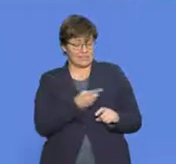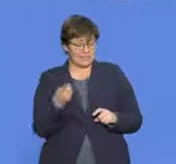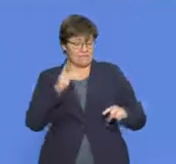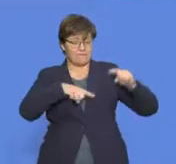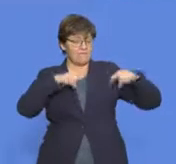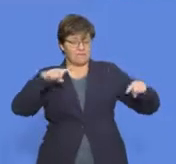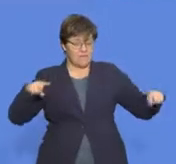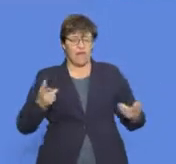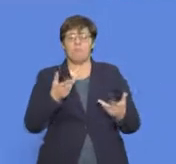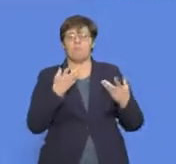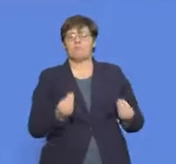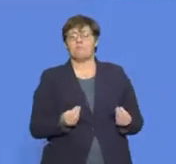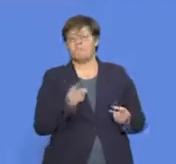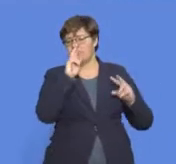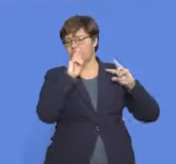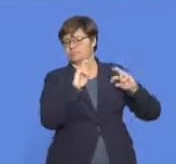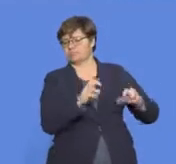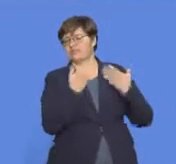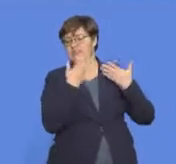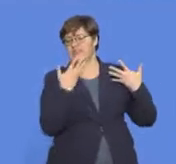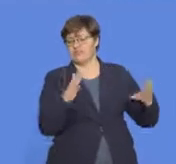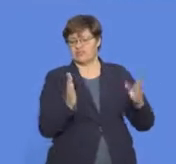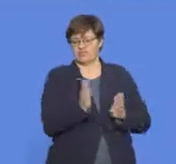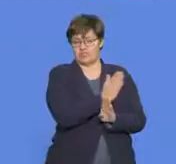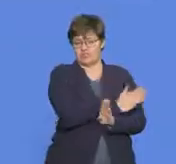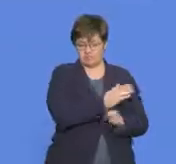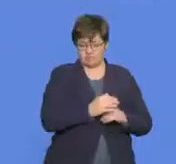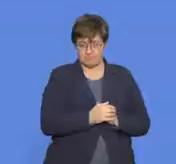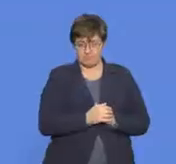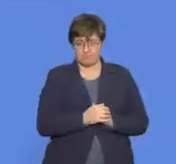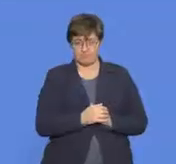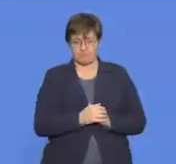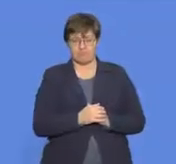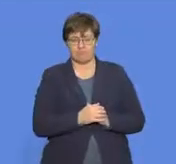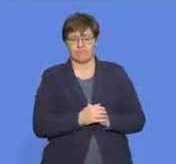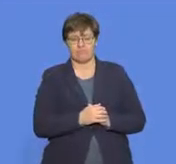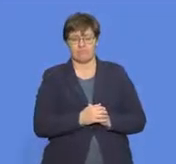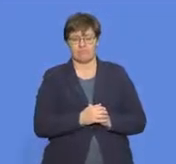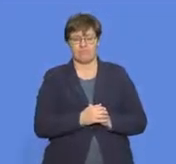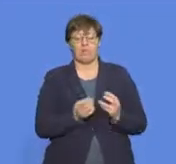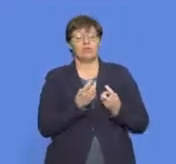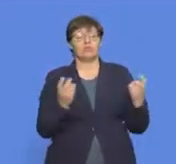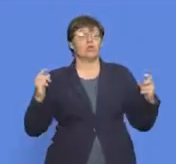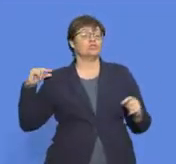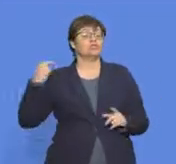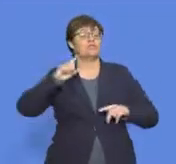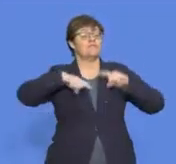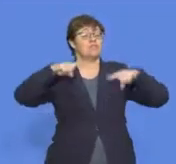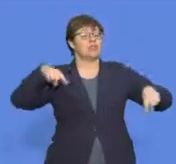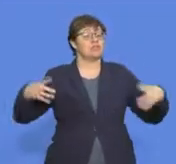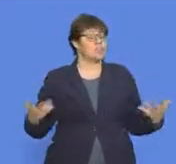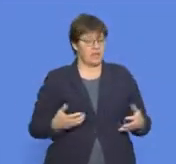of variation you have actually studied earlier on in the year. Okay, so the different sources of